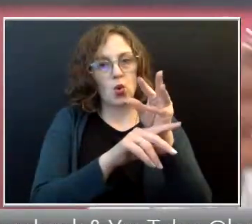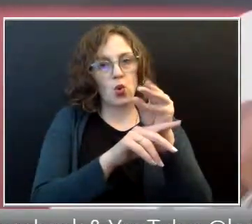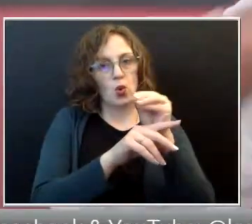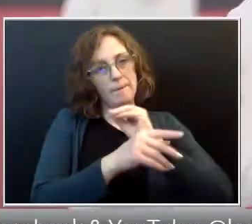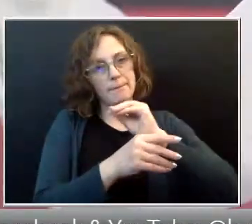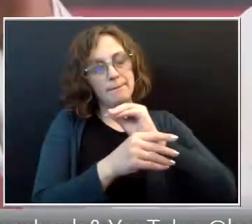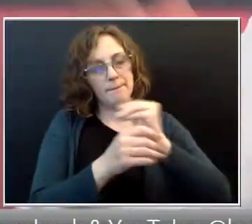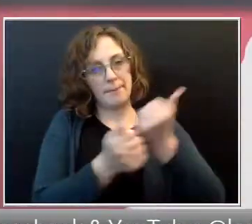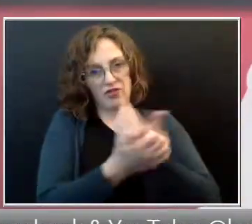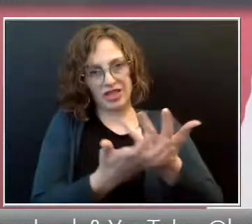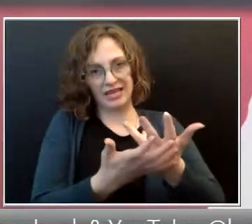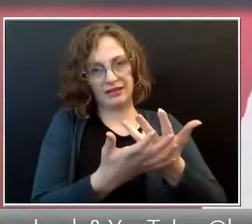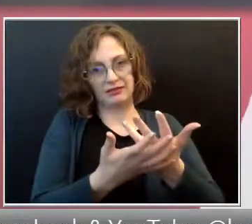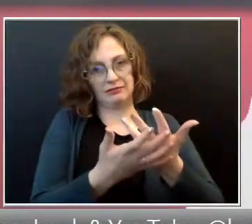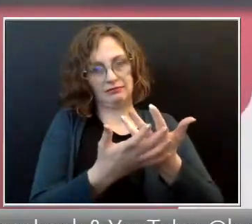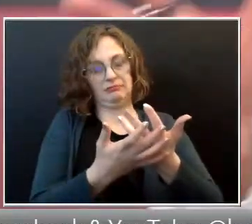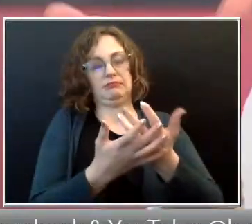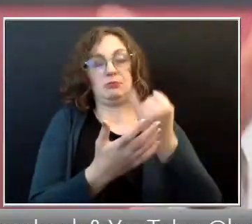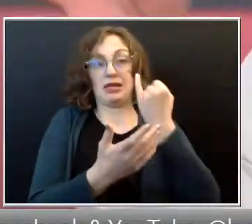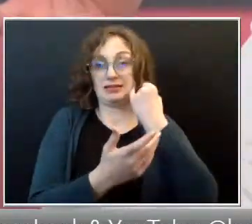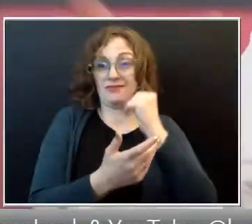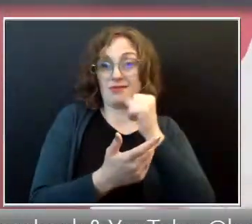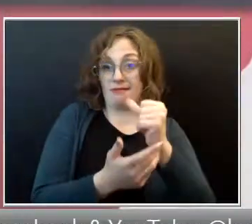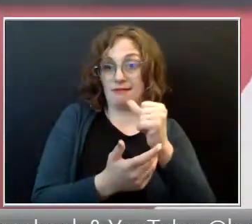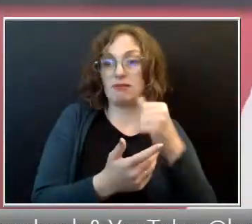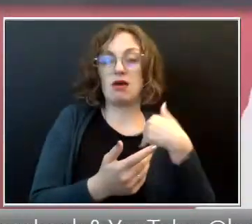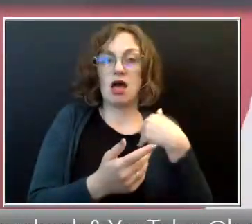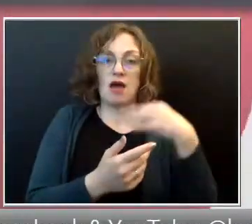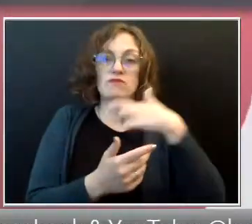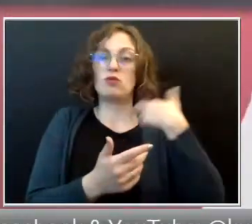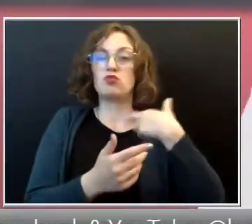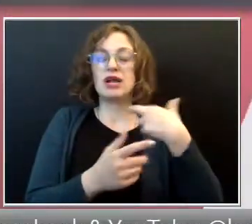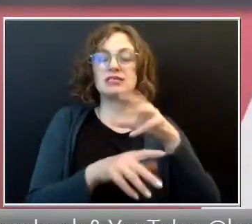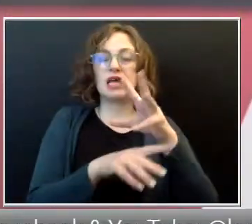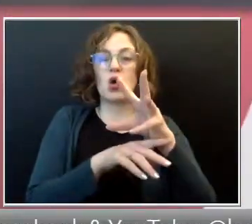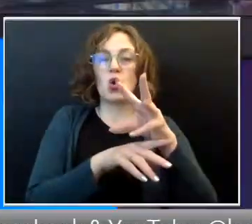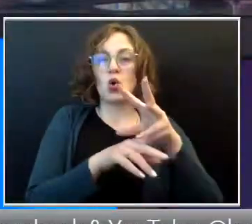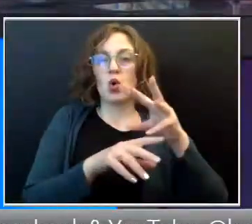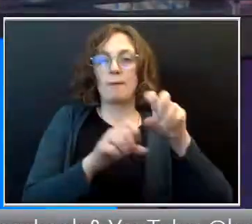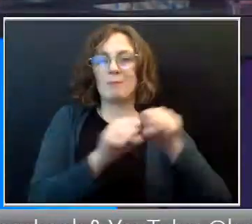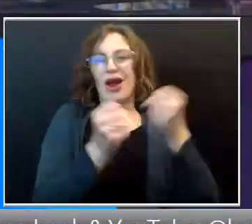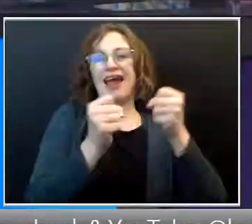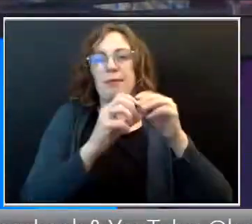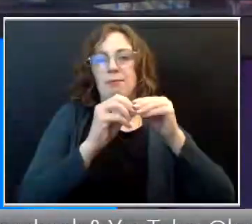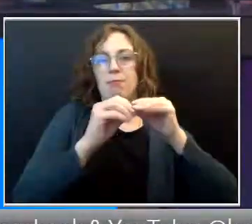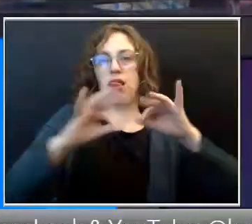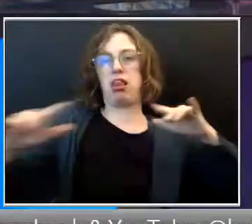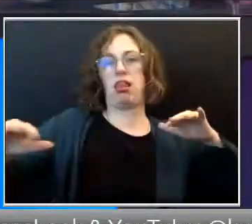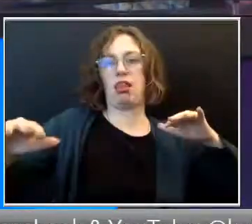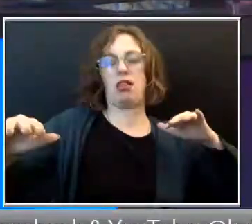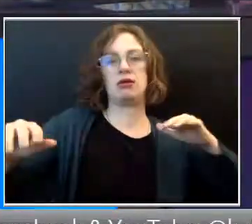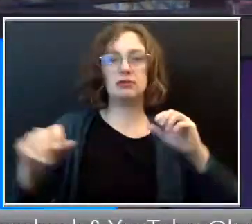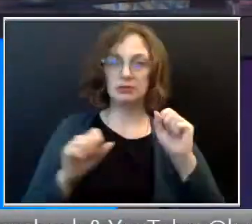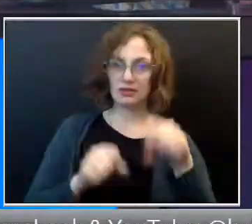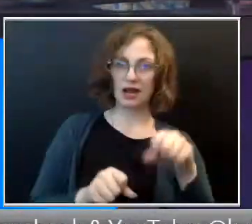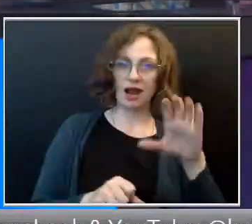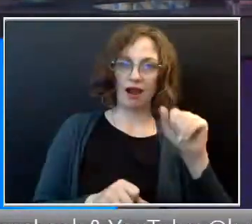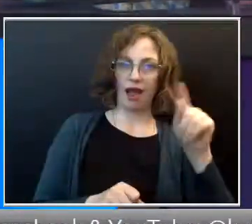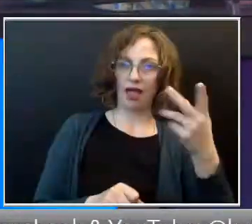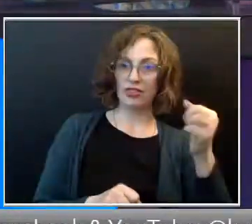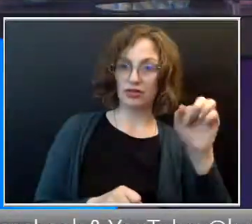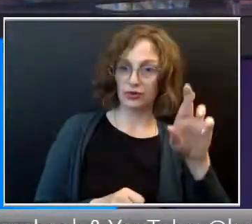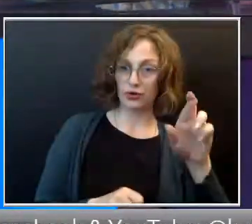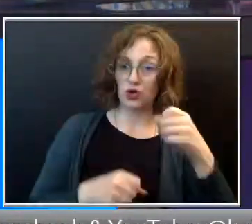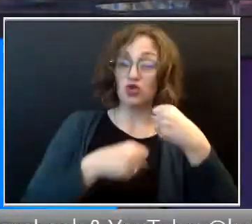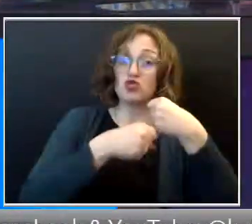gets dislodged and stays in there or breaks into smaller pieces. Can a catheter create a clot? Potentially,